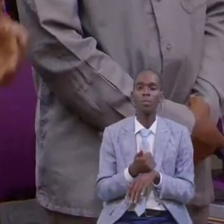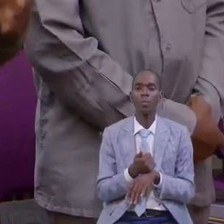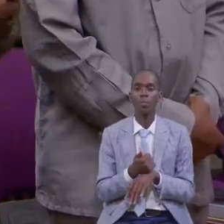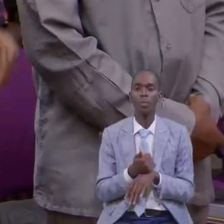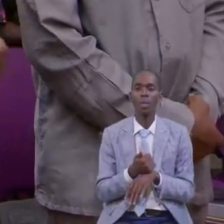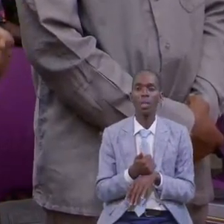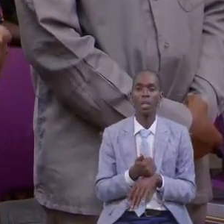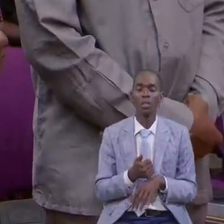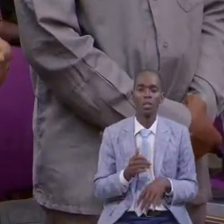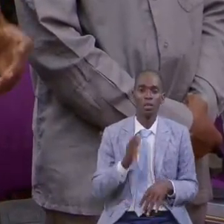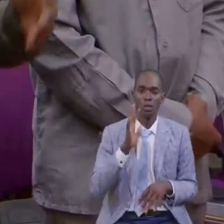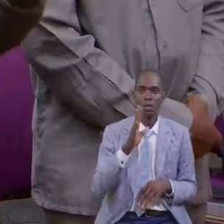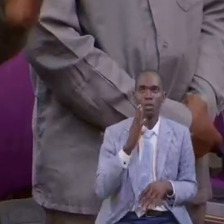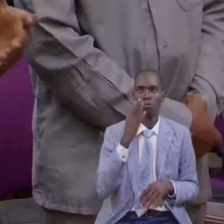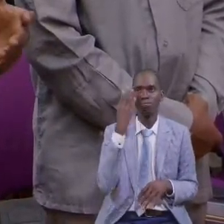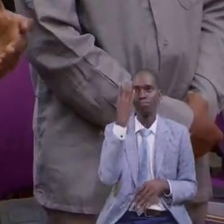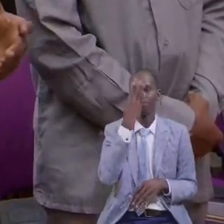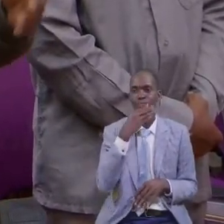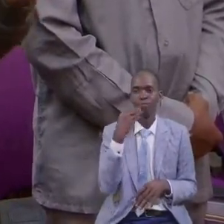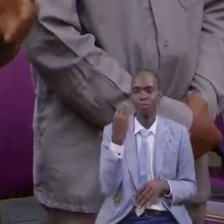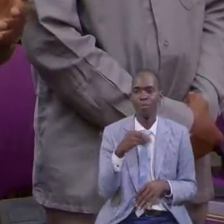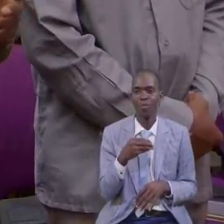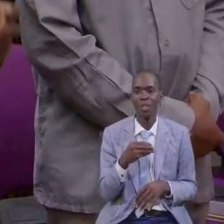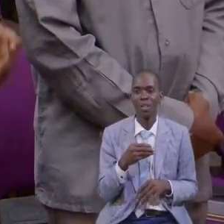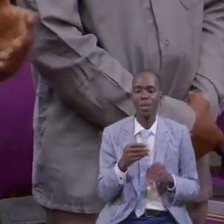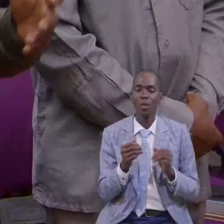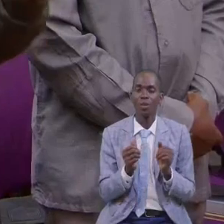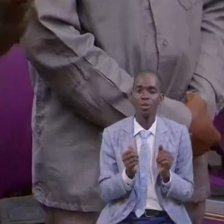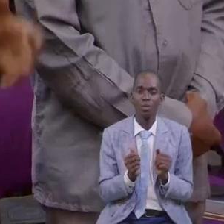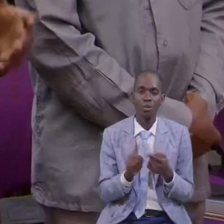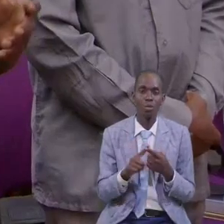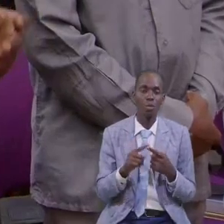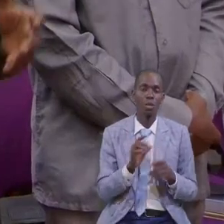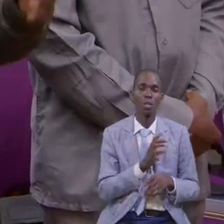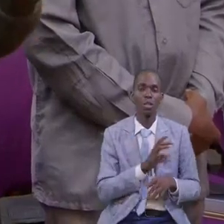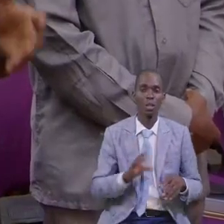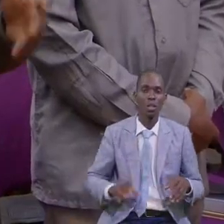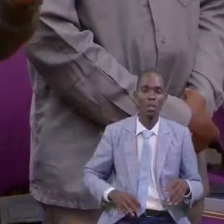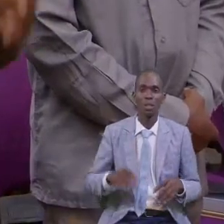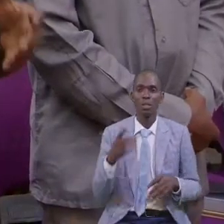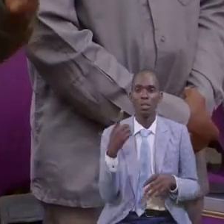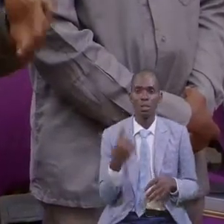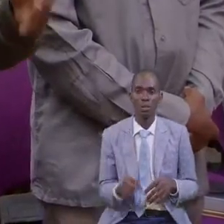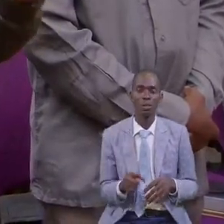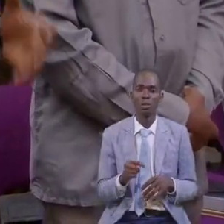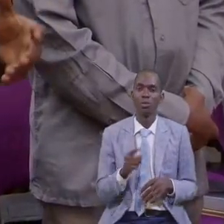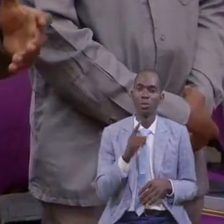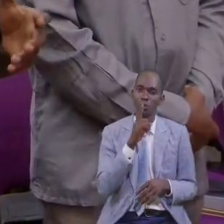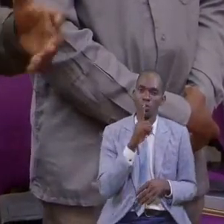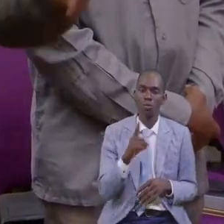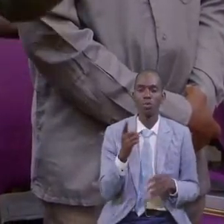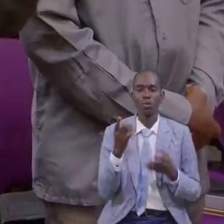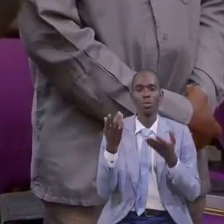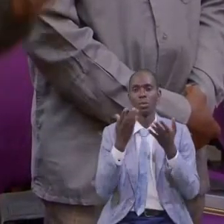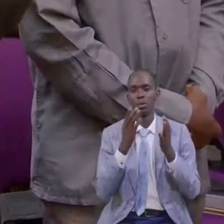your semblance to Christ, the true servant.